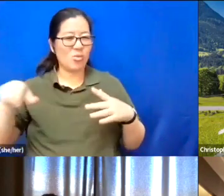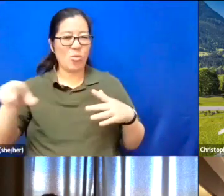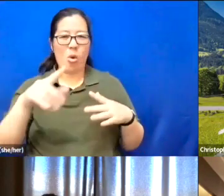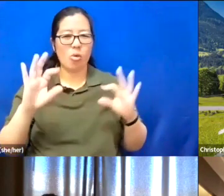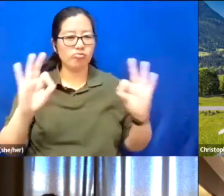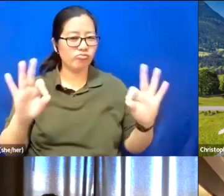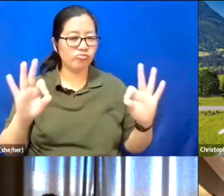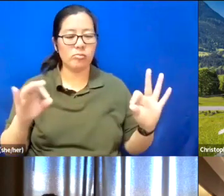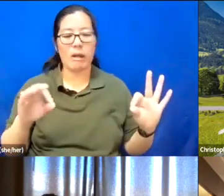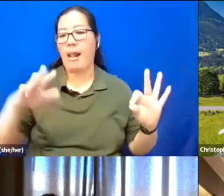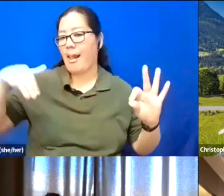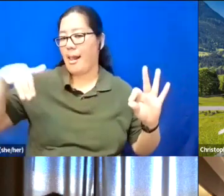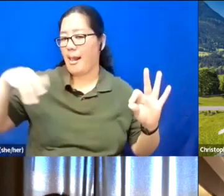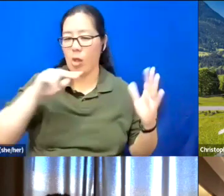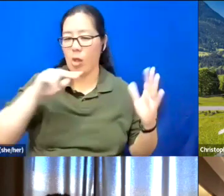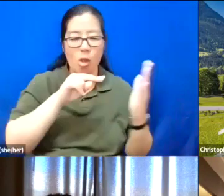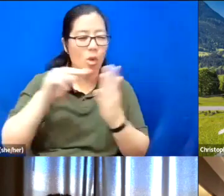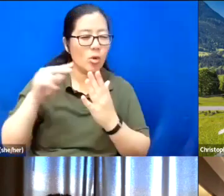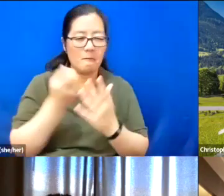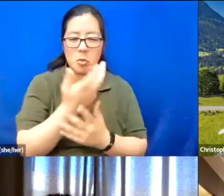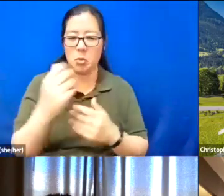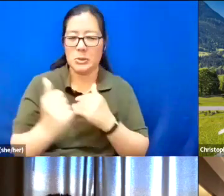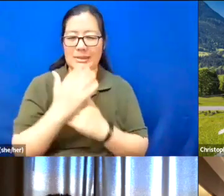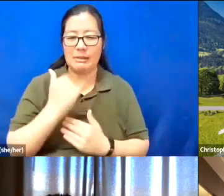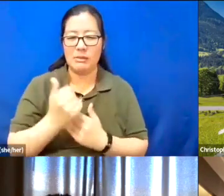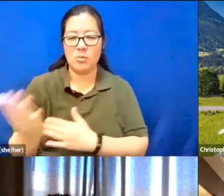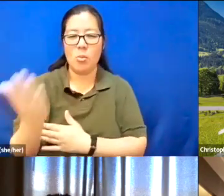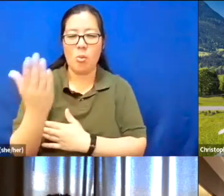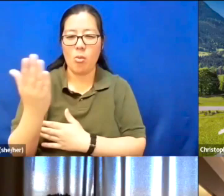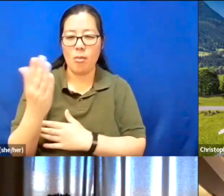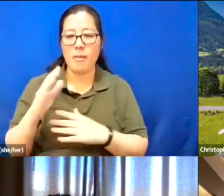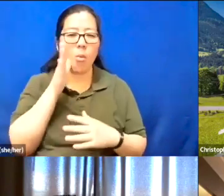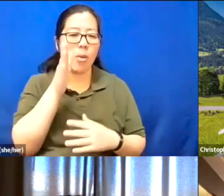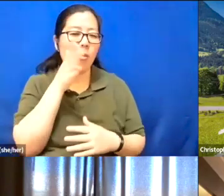this morning yet, but I will after we're done.